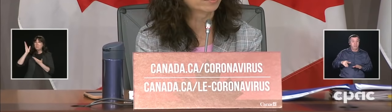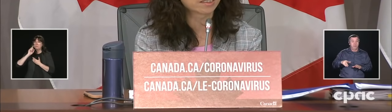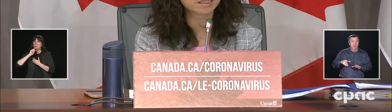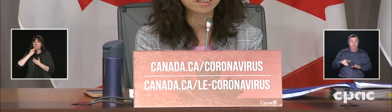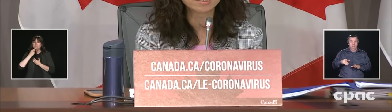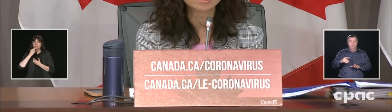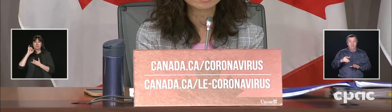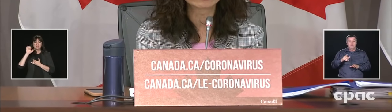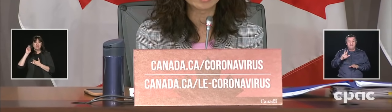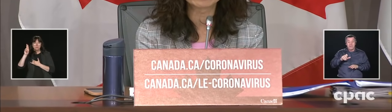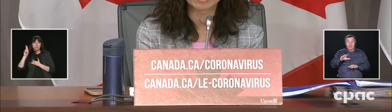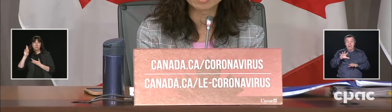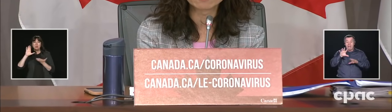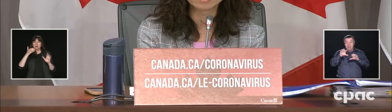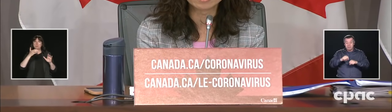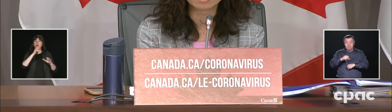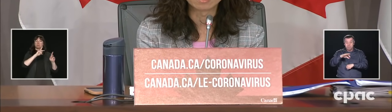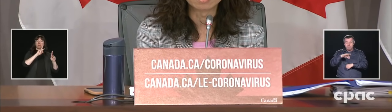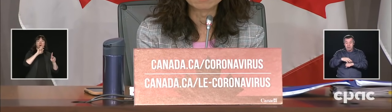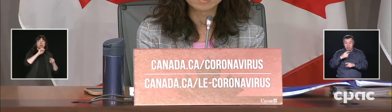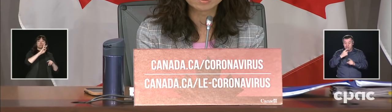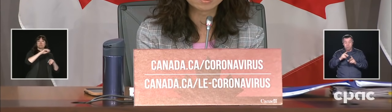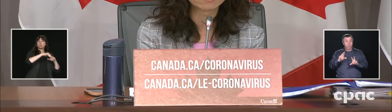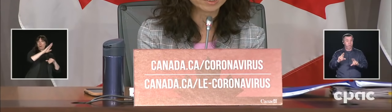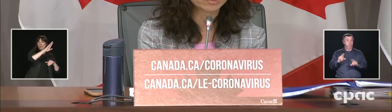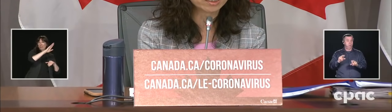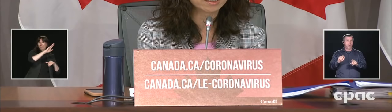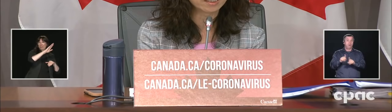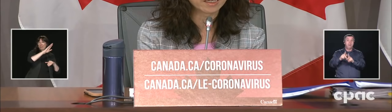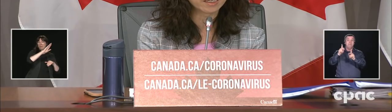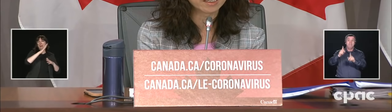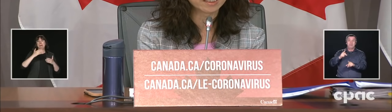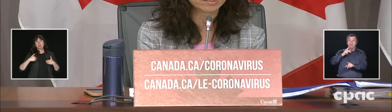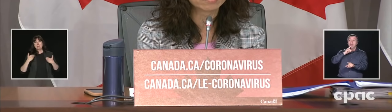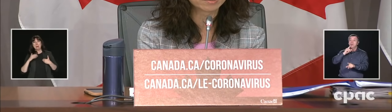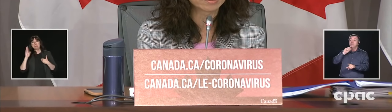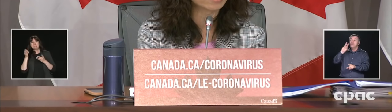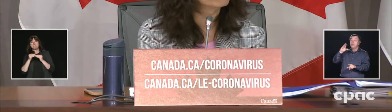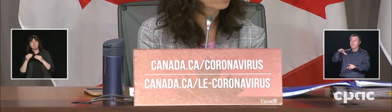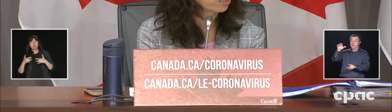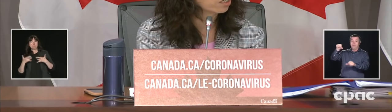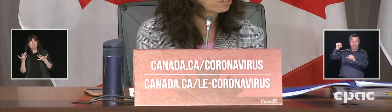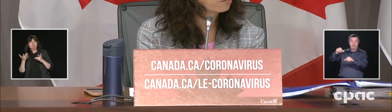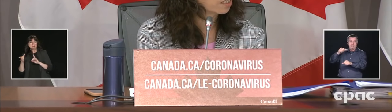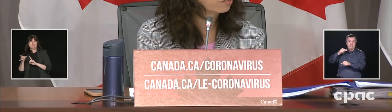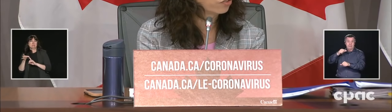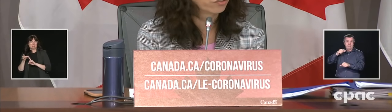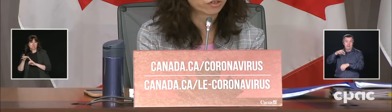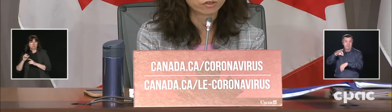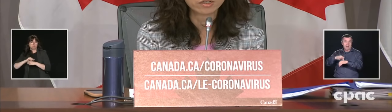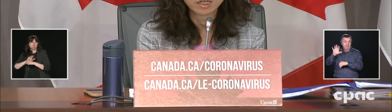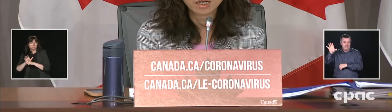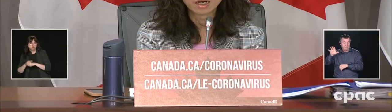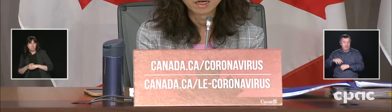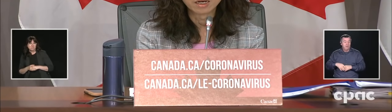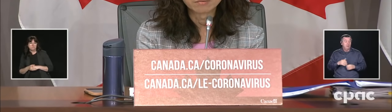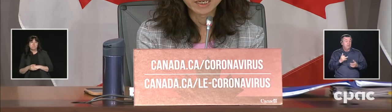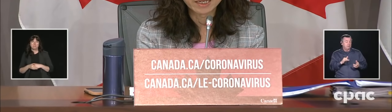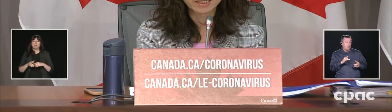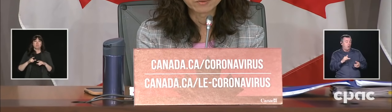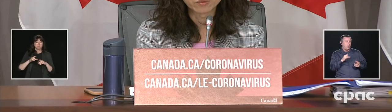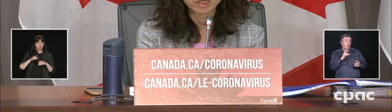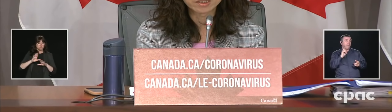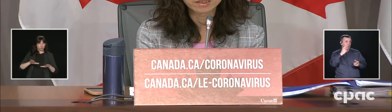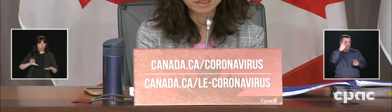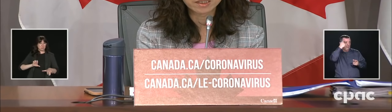the age of 60. So that's part of the considerations, I think, in terms of safe return of kids to school.